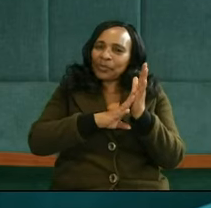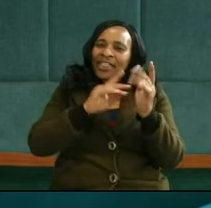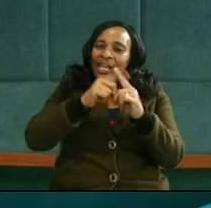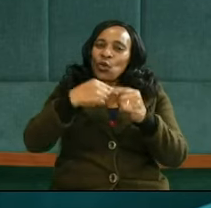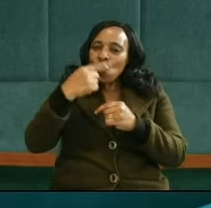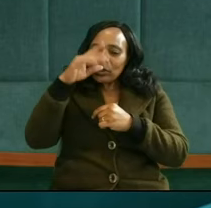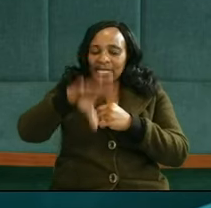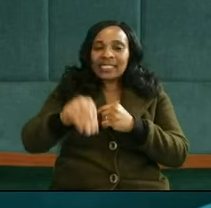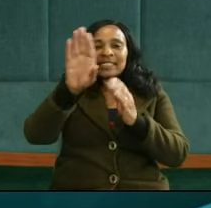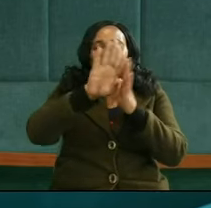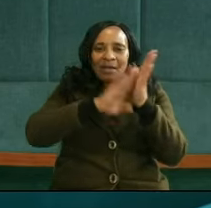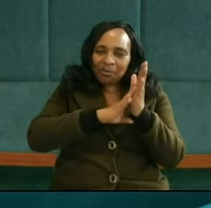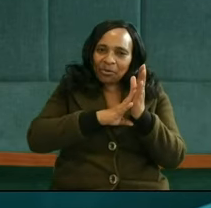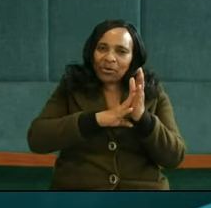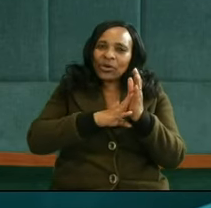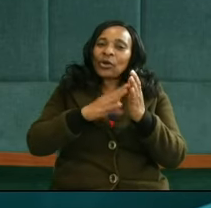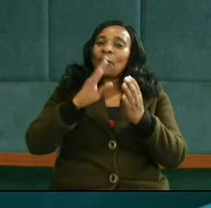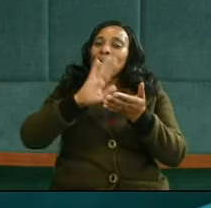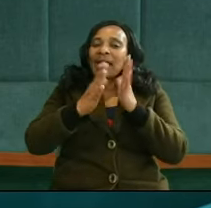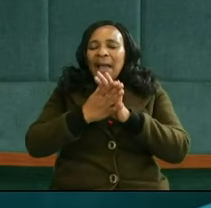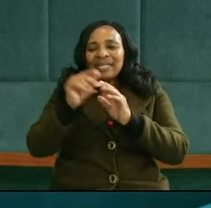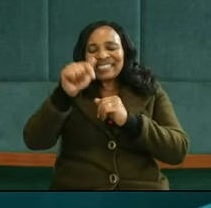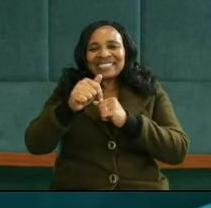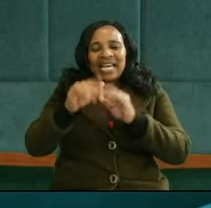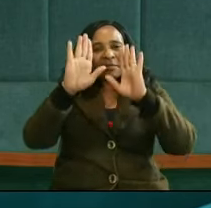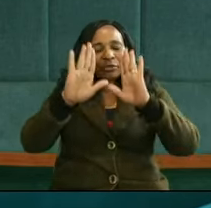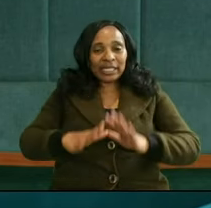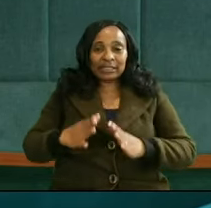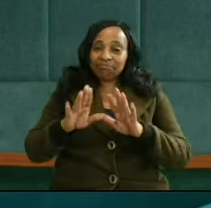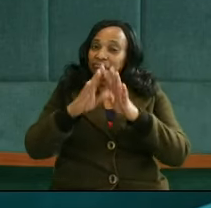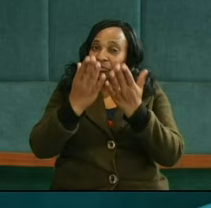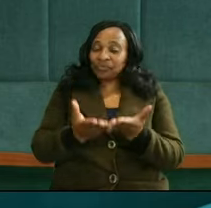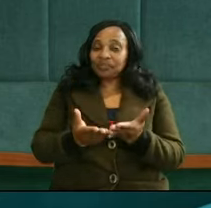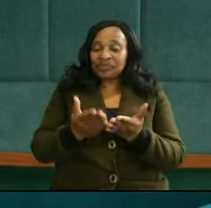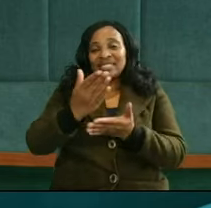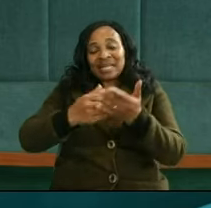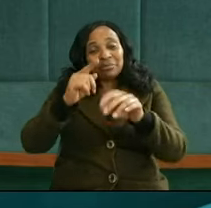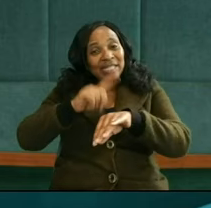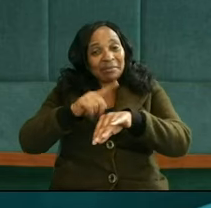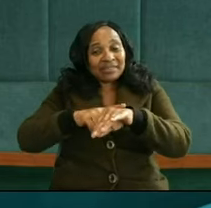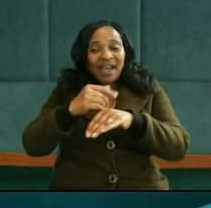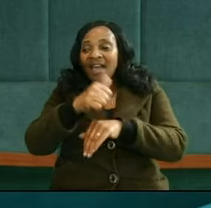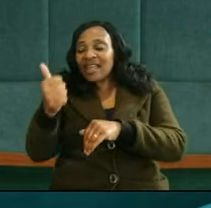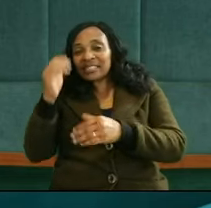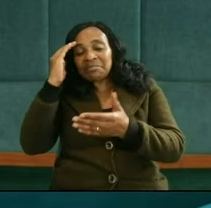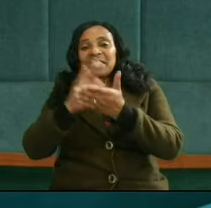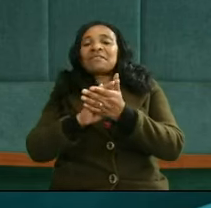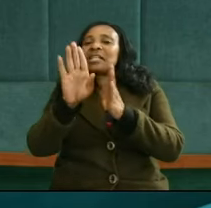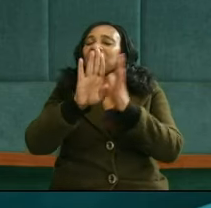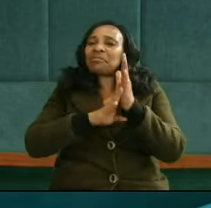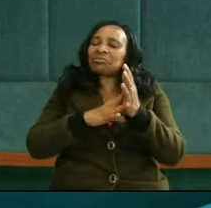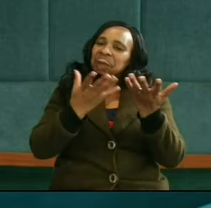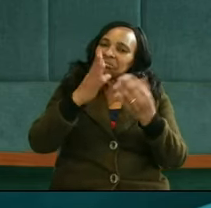Bible as being an authentic book. Sometimes those who do not believe in the Bible consider it to be